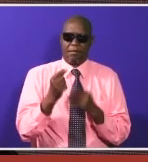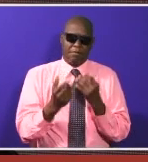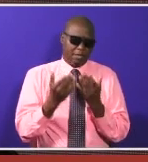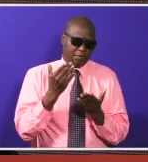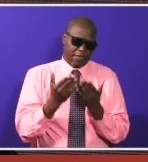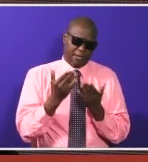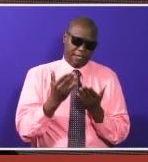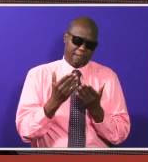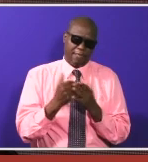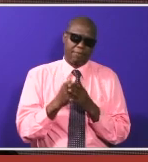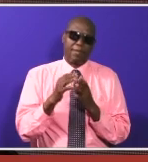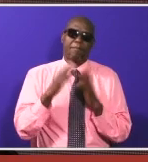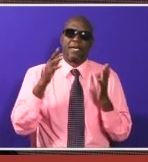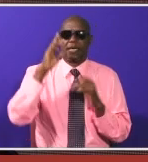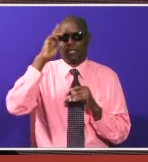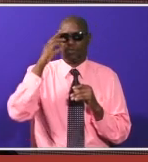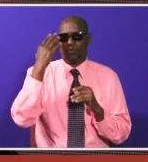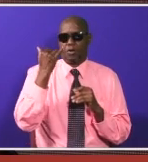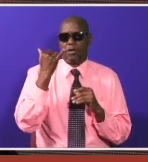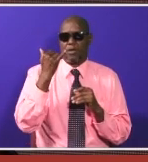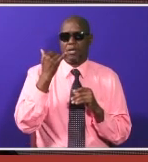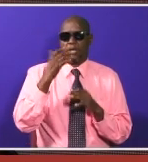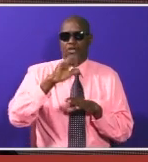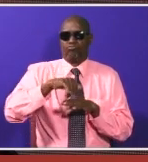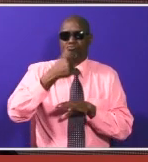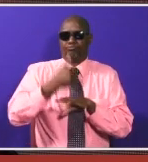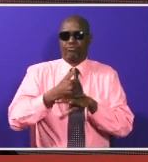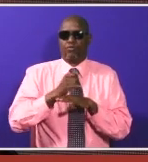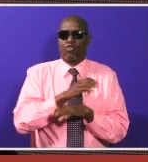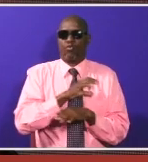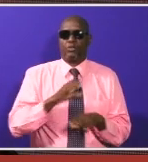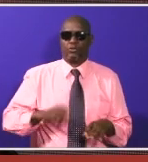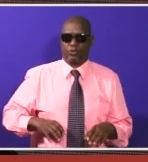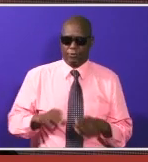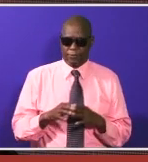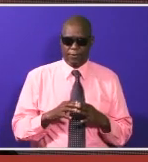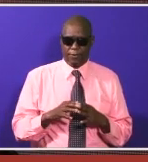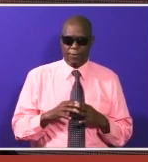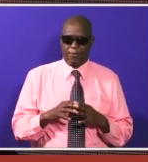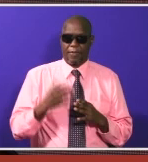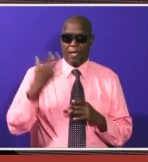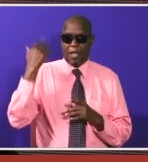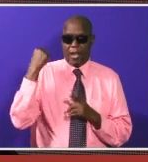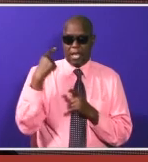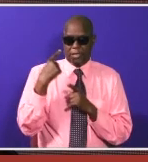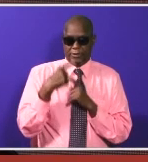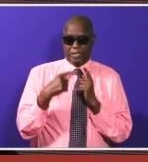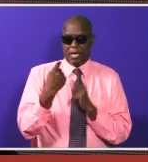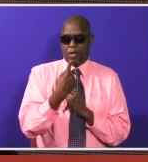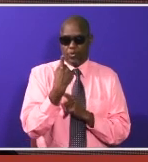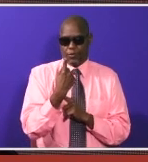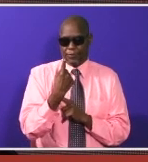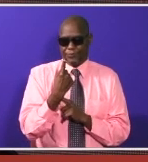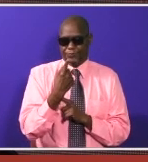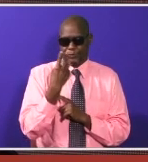bigger reason is because of the establishment of the commission. Just a bit of news, last year alone, if you look at